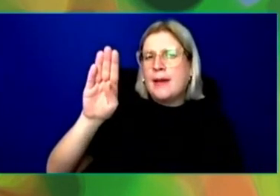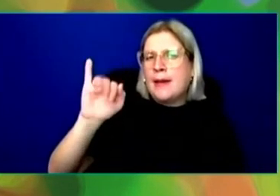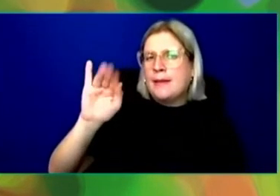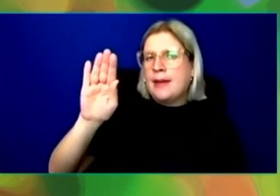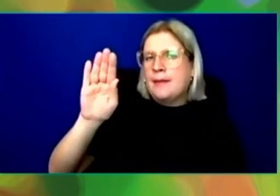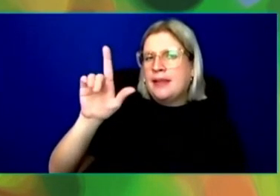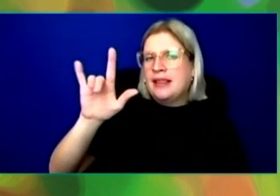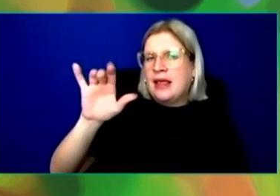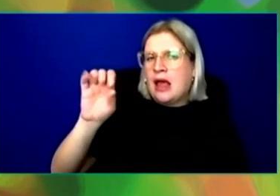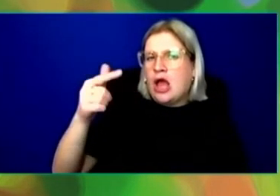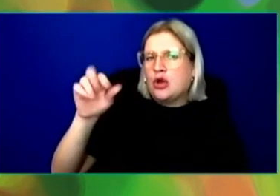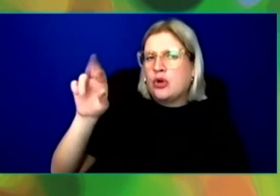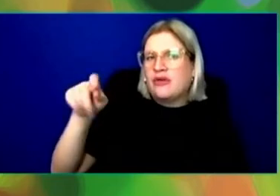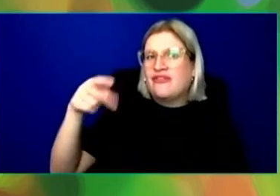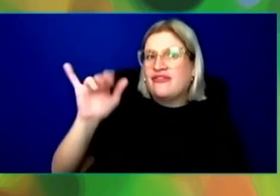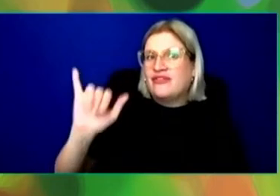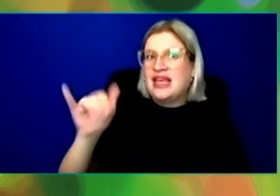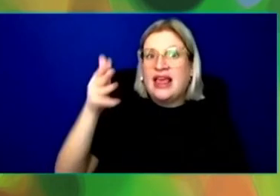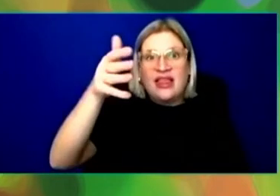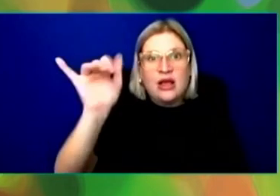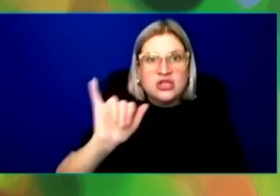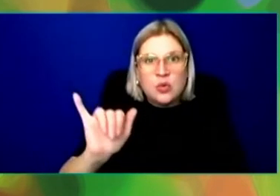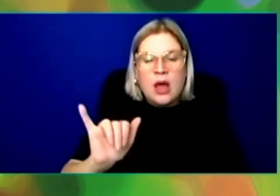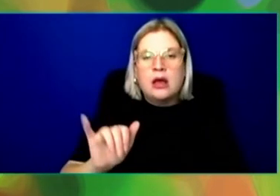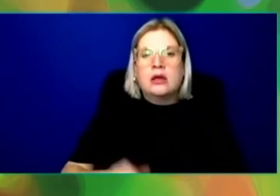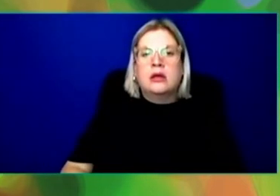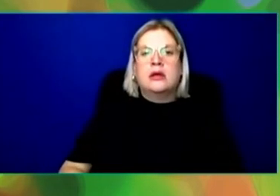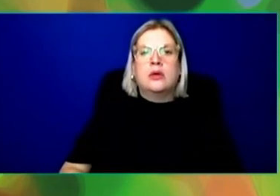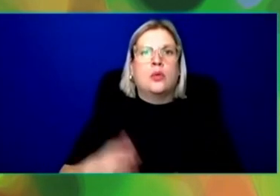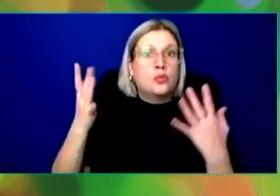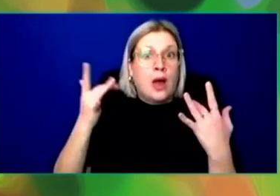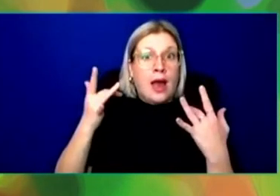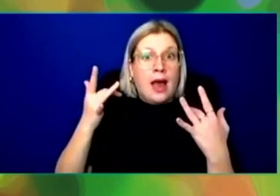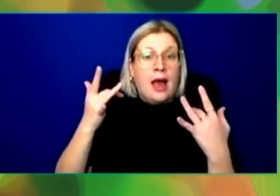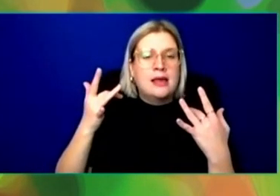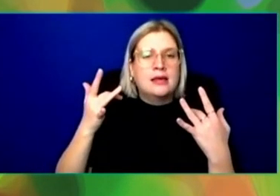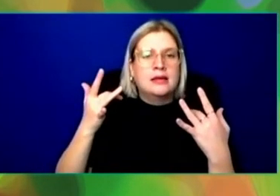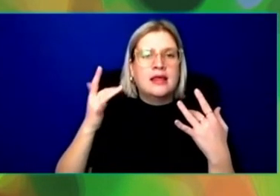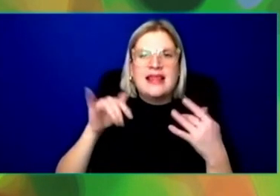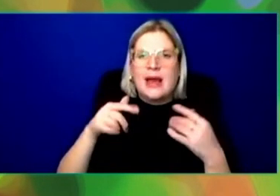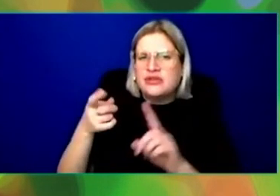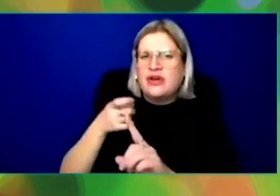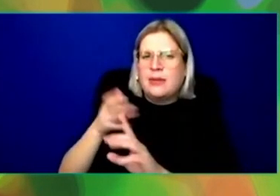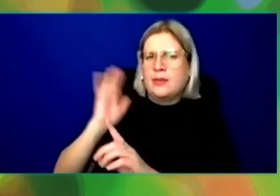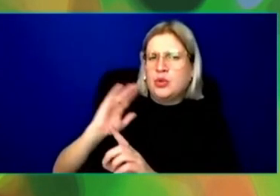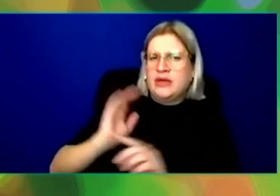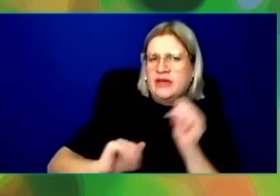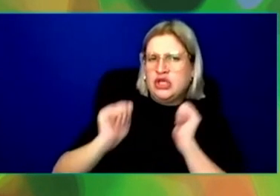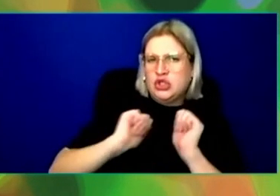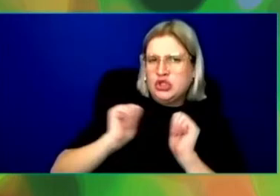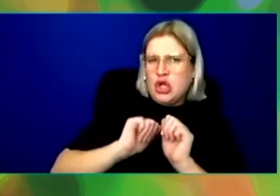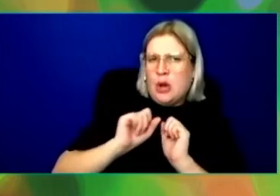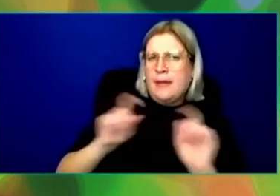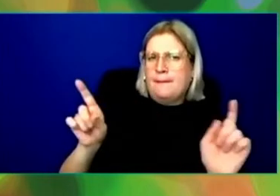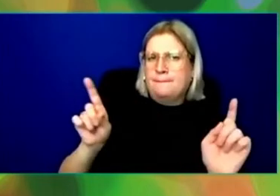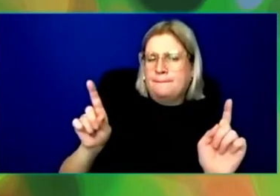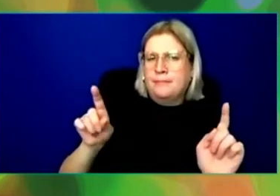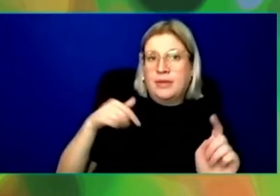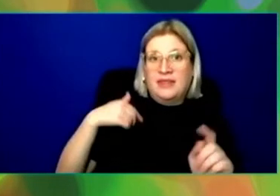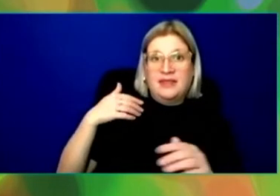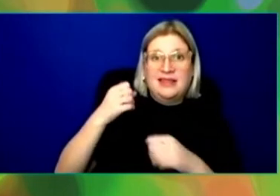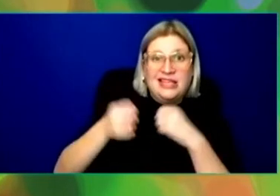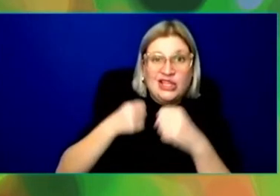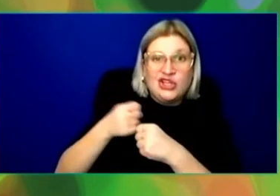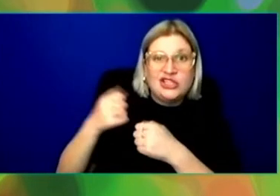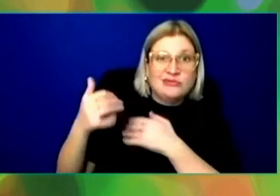we'd have a bibliography installed in the space. And that practice actually came out of the Unveiling Vision show that we did. And so over the years, we've actually, you